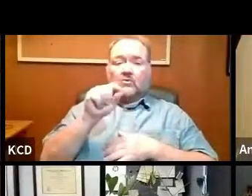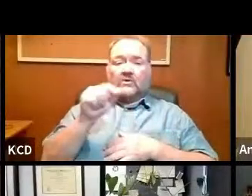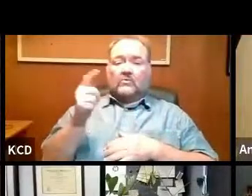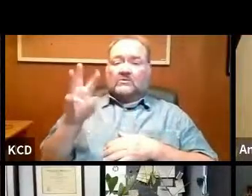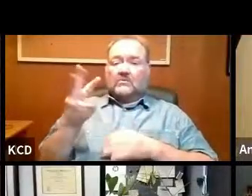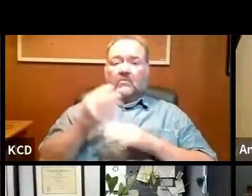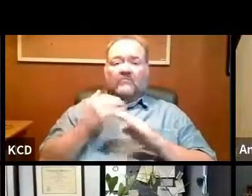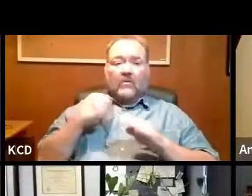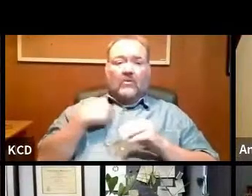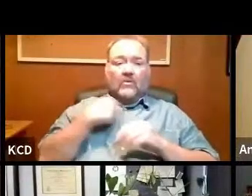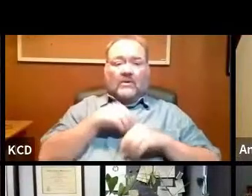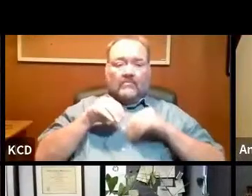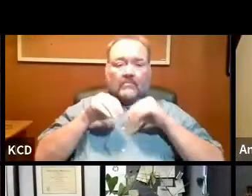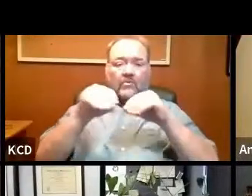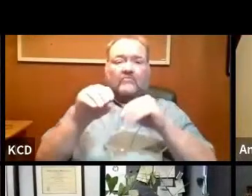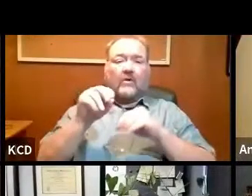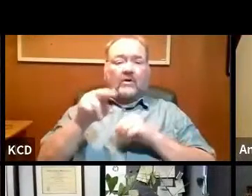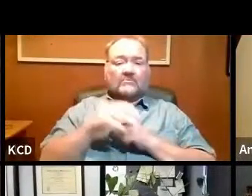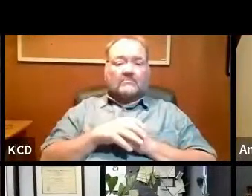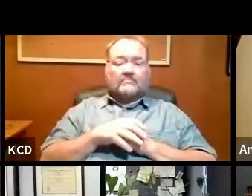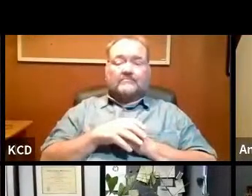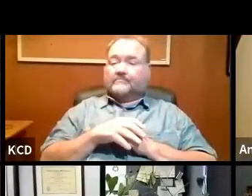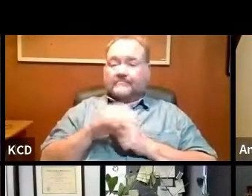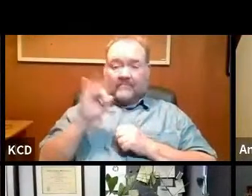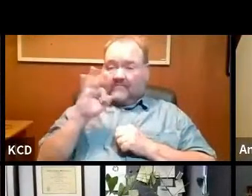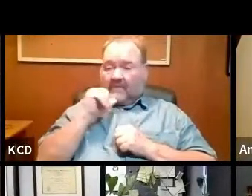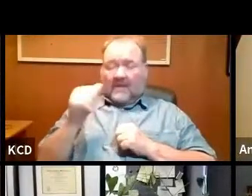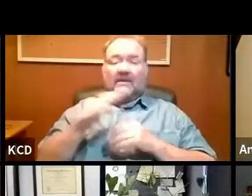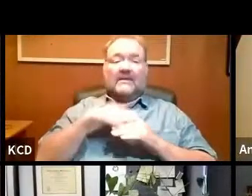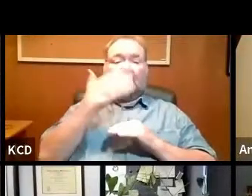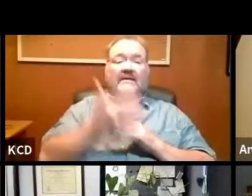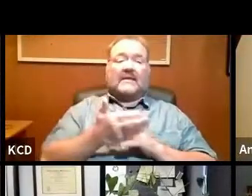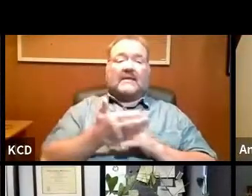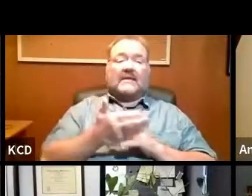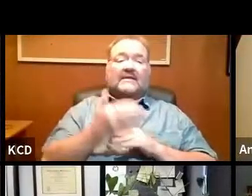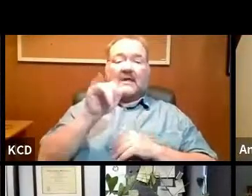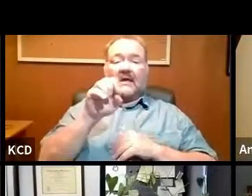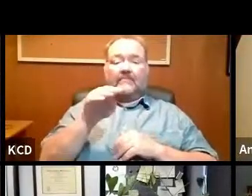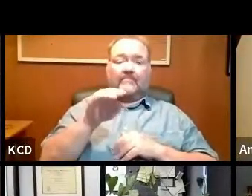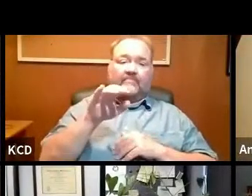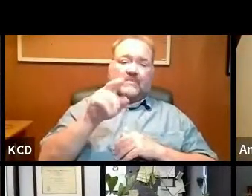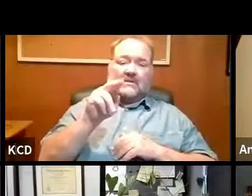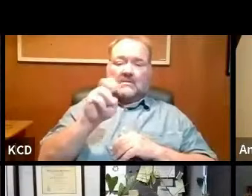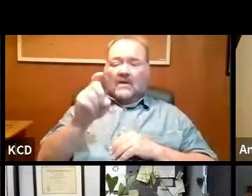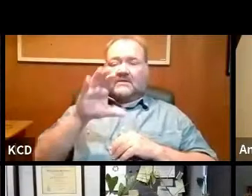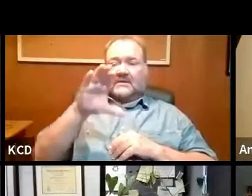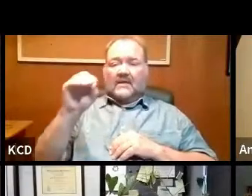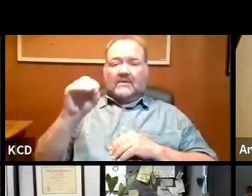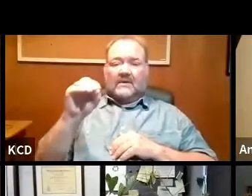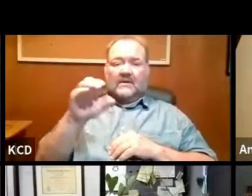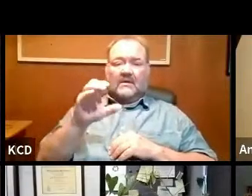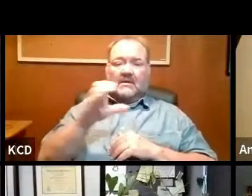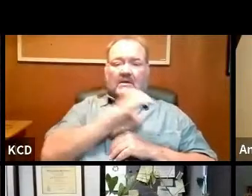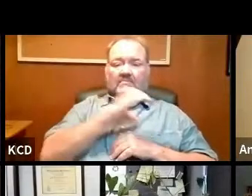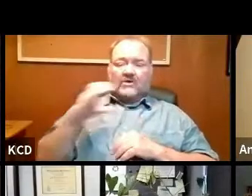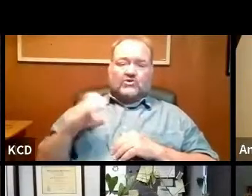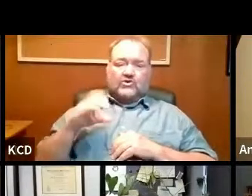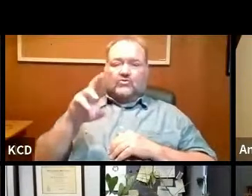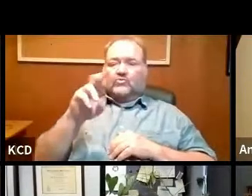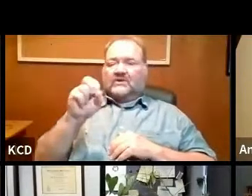on? If not, the next item of the agenda is the Knox County Commission Resolution, which